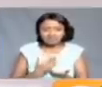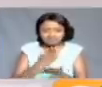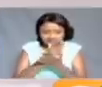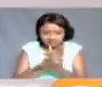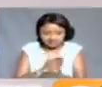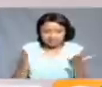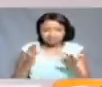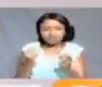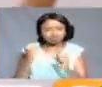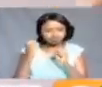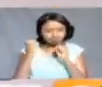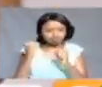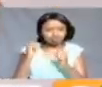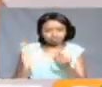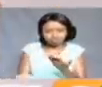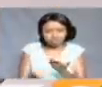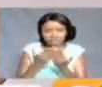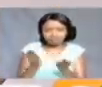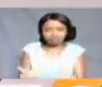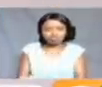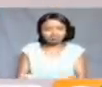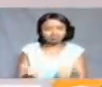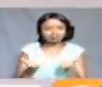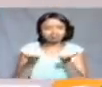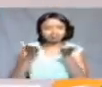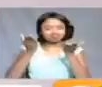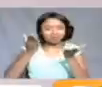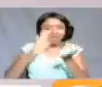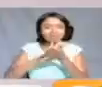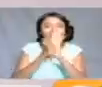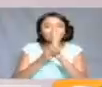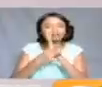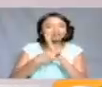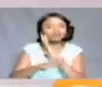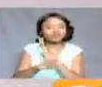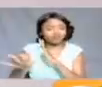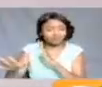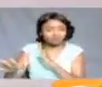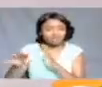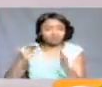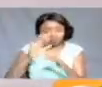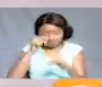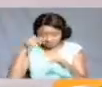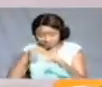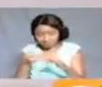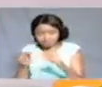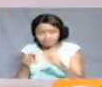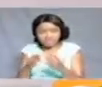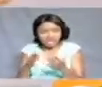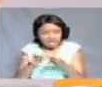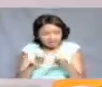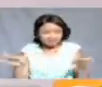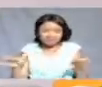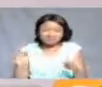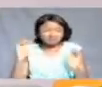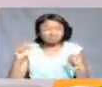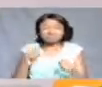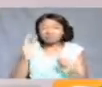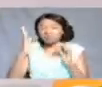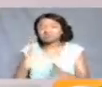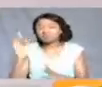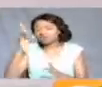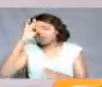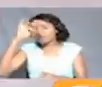launches you into other stuff. So like you're saying, TV, radio, so that's your foundation. And from that you launch other things. Can someone just out of nowhere just pop